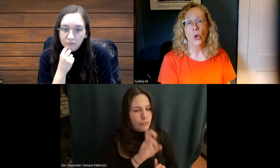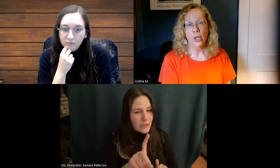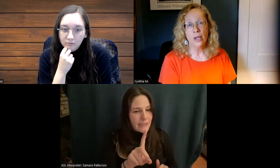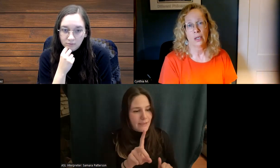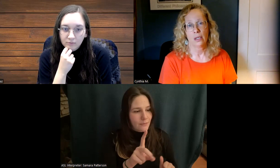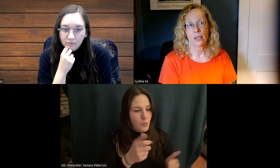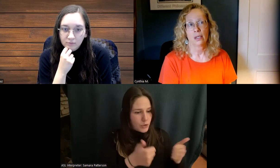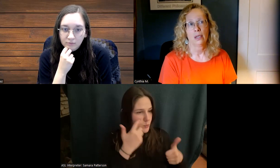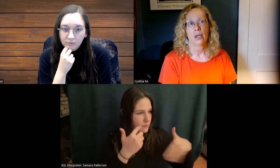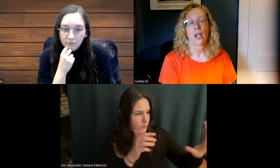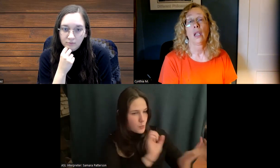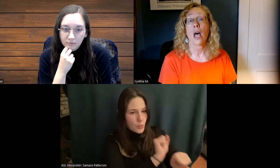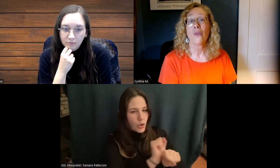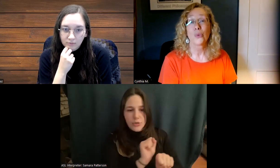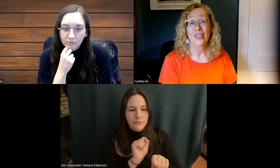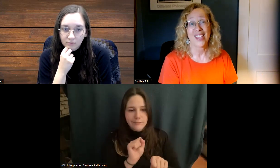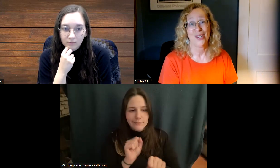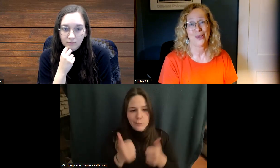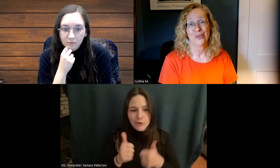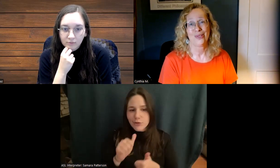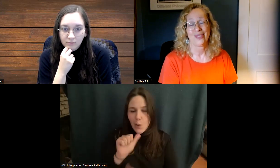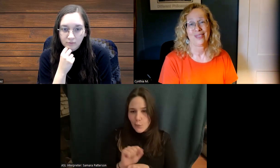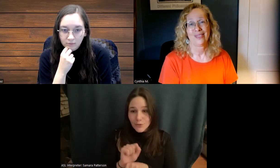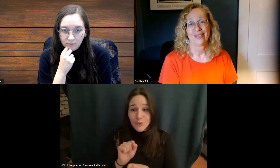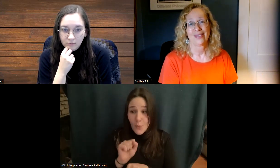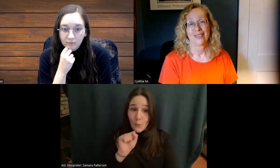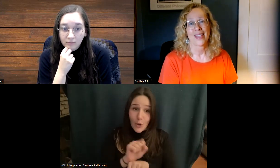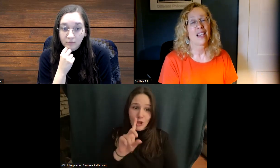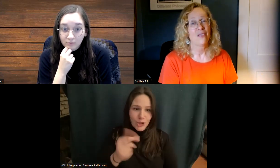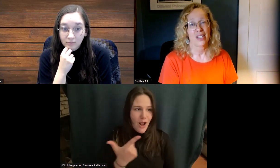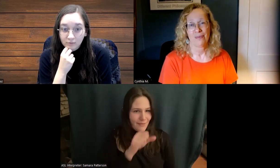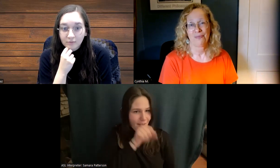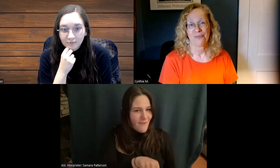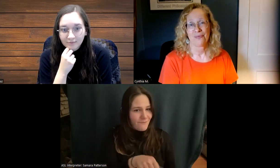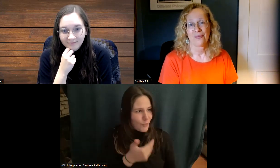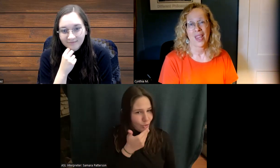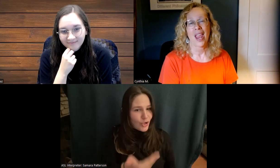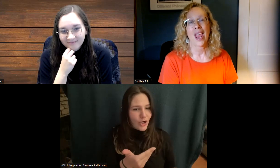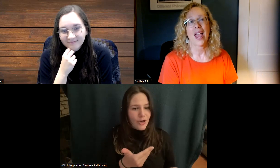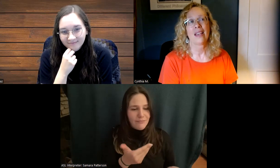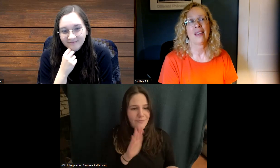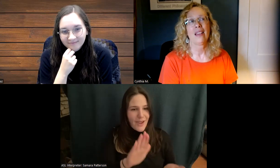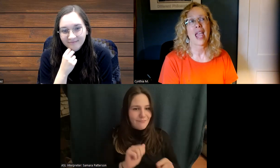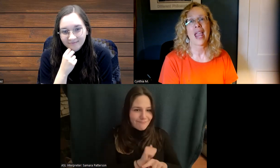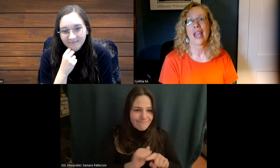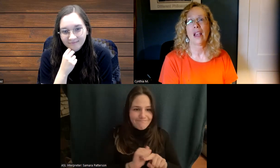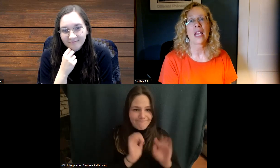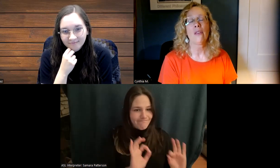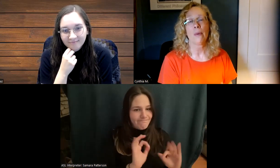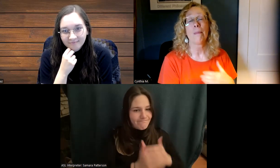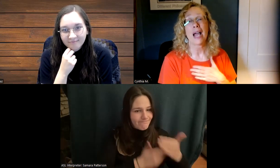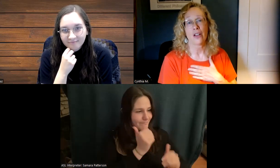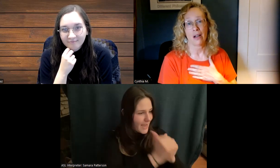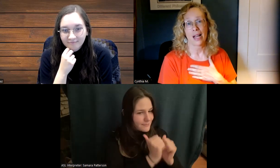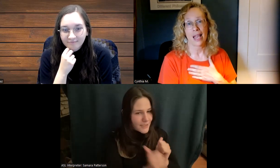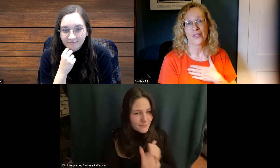a working dog loves what they do. They love it. And